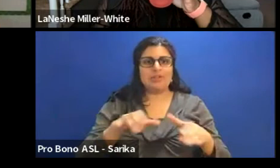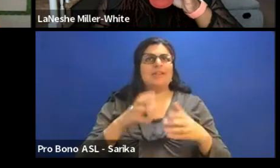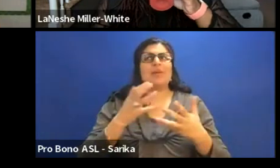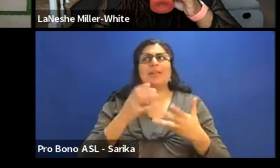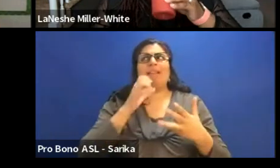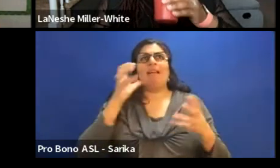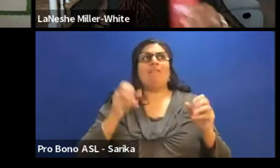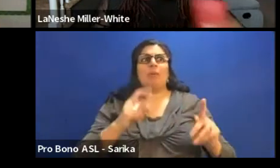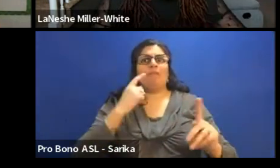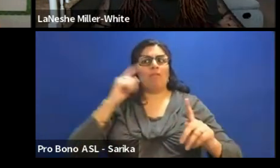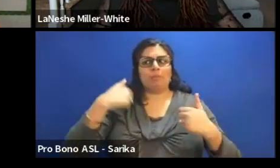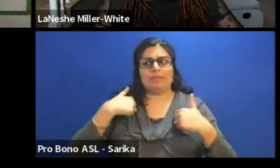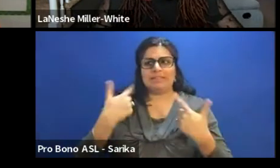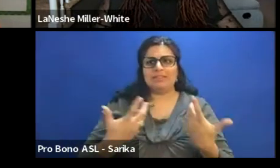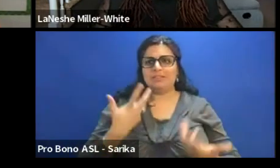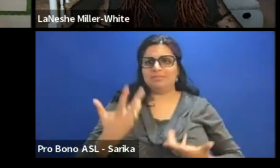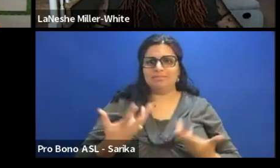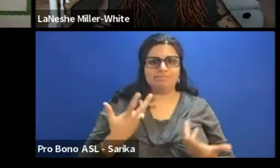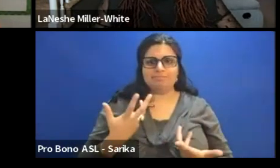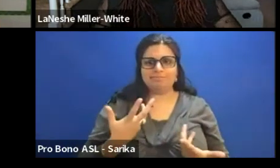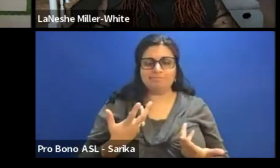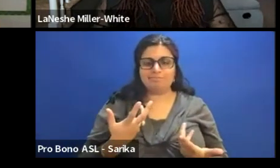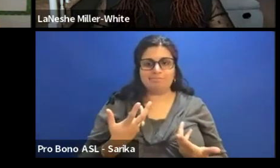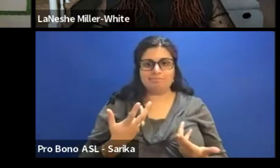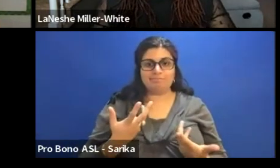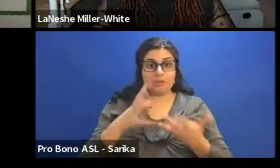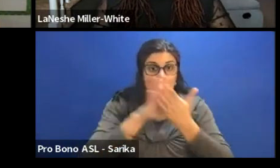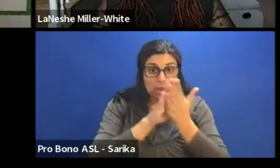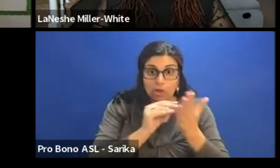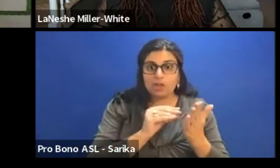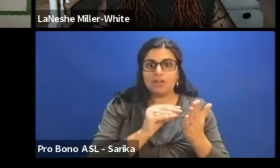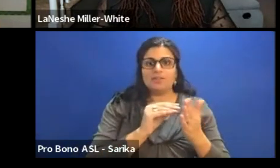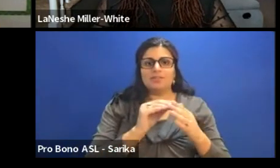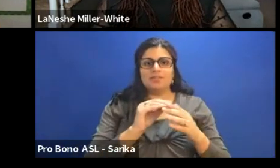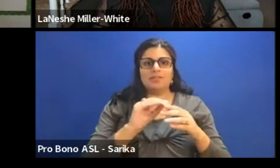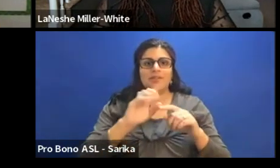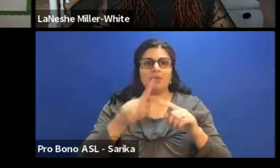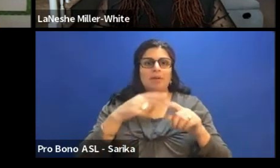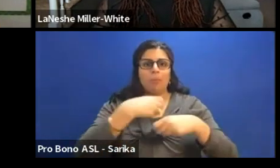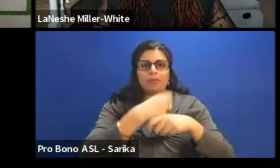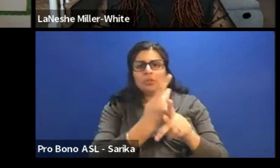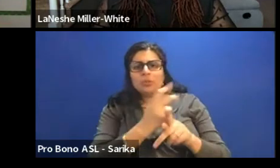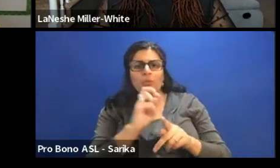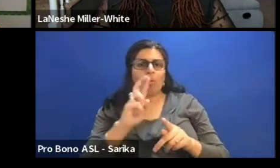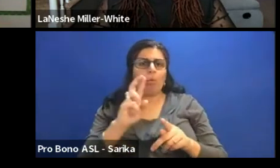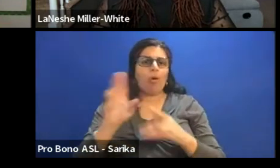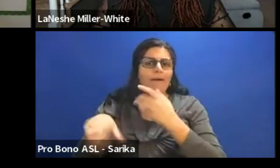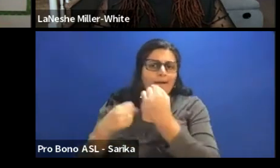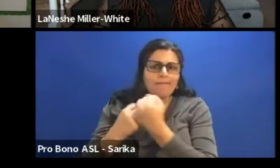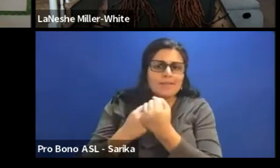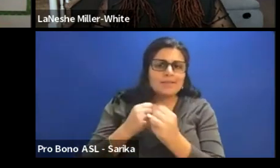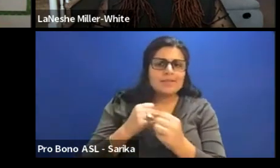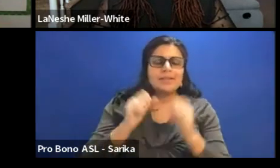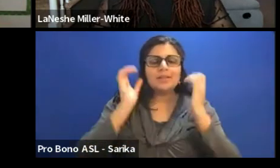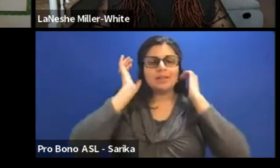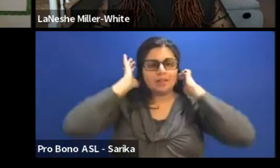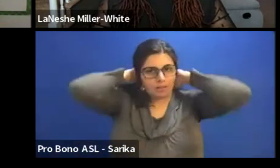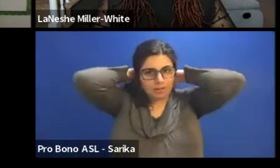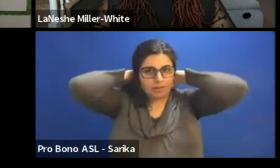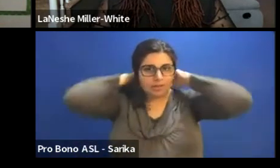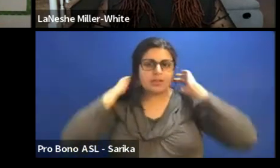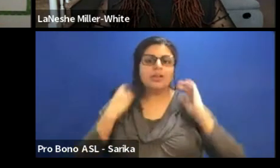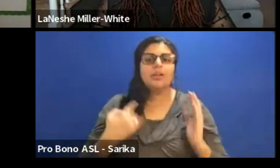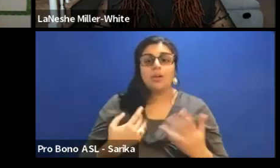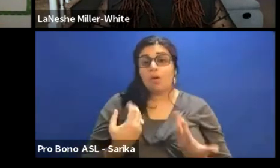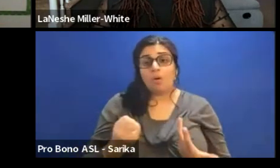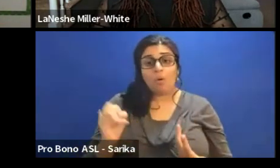opportunities for me to really learn about producing or about advocacy work